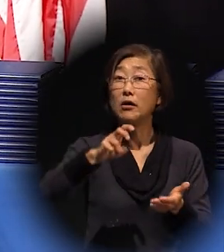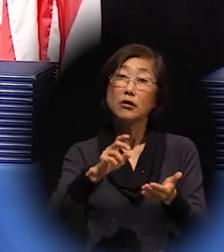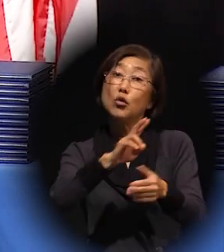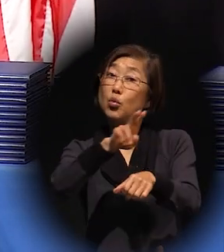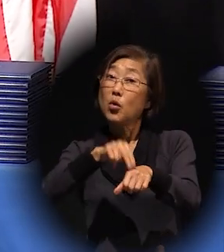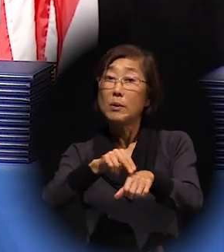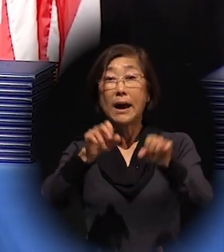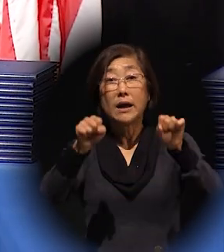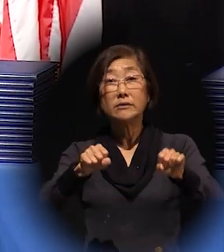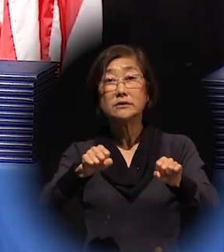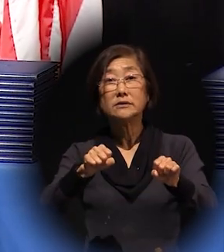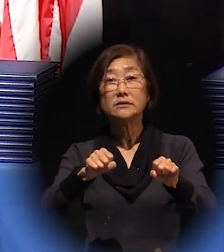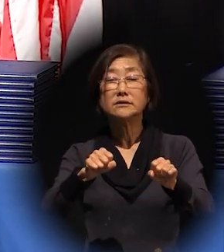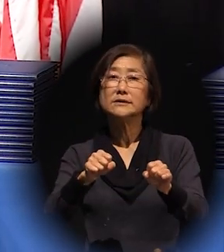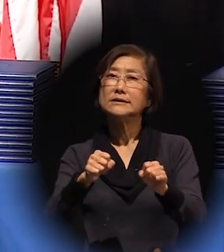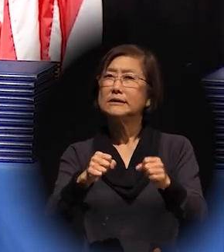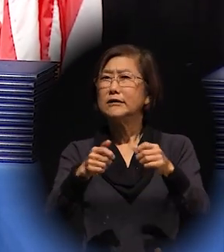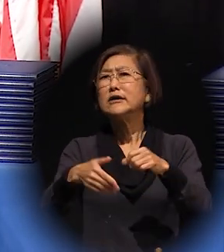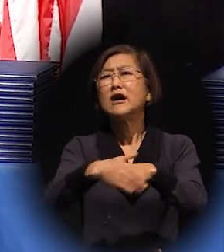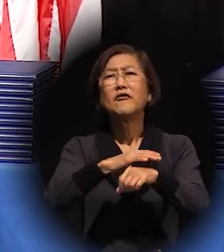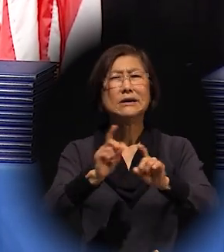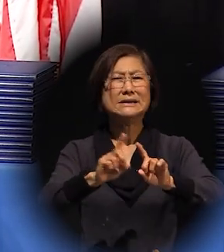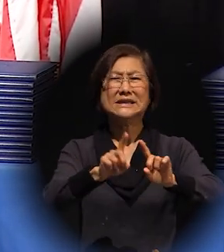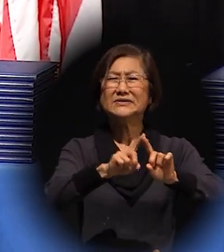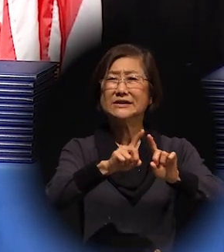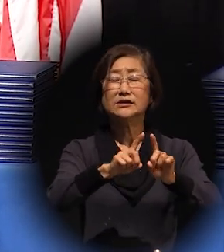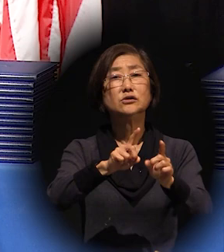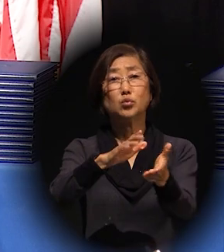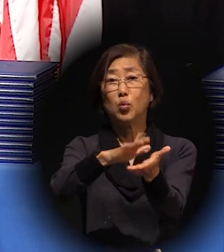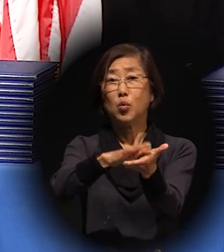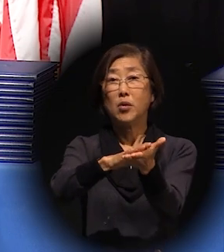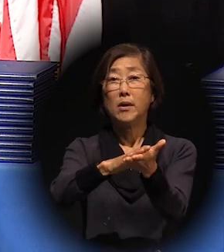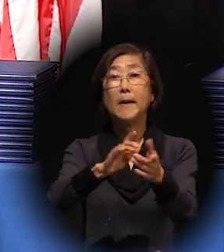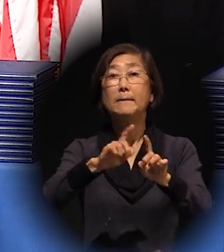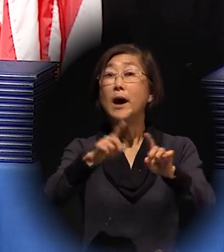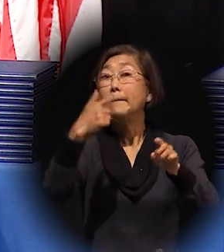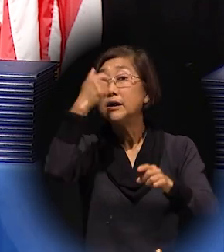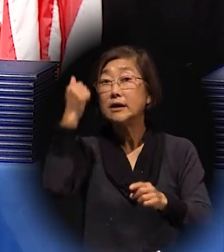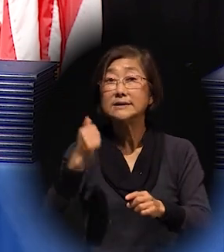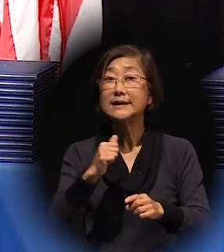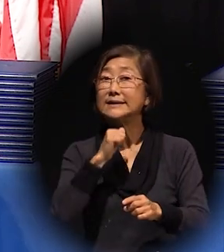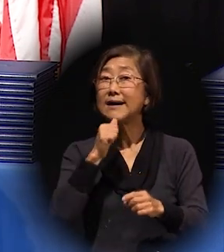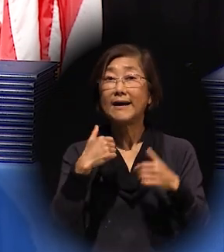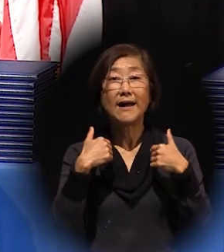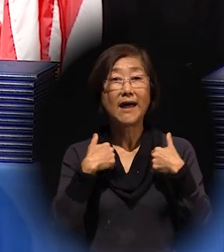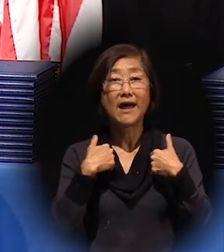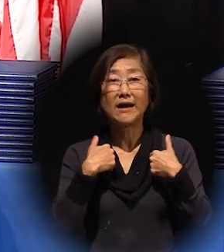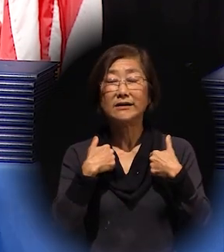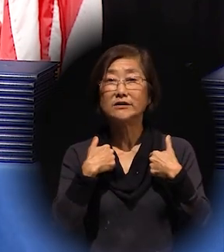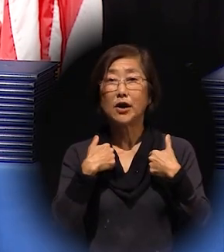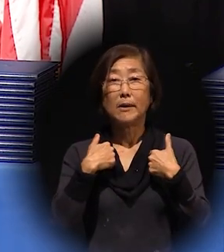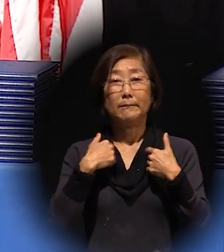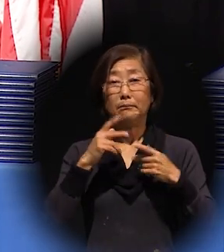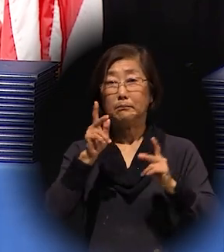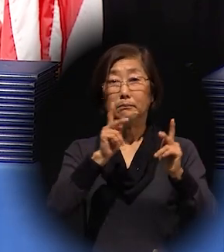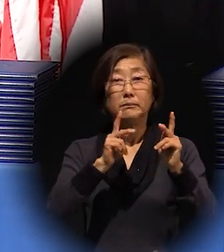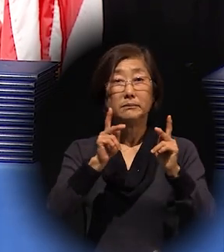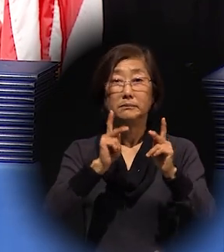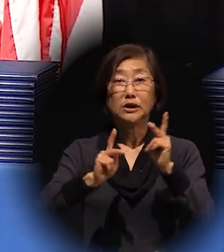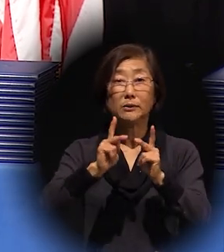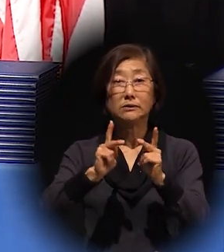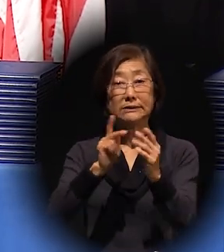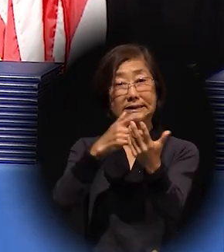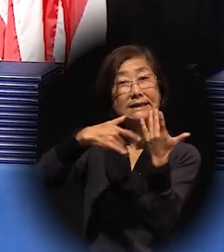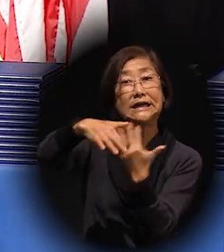going. Ordinarily, we are able to cover so many institutions, but because we did not have personal interaction with